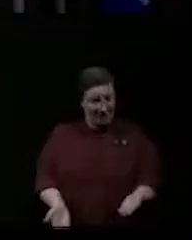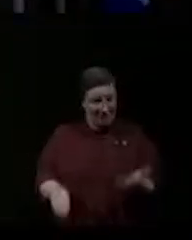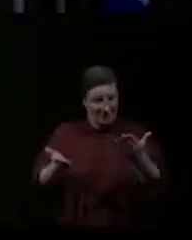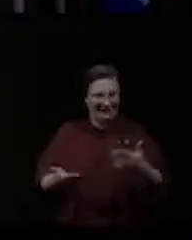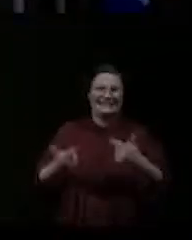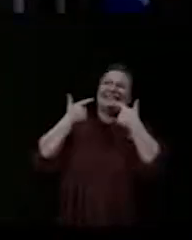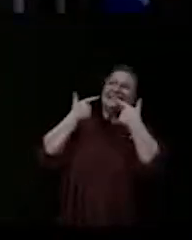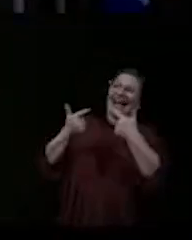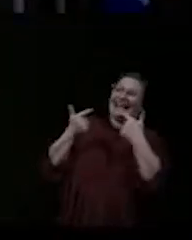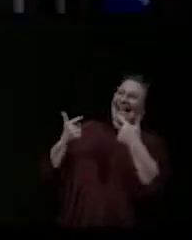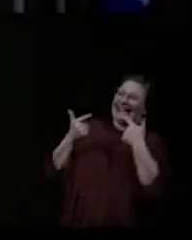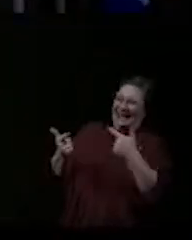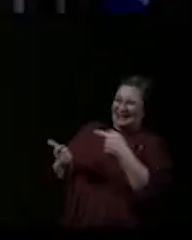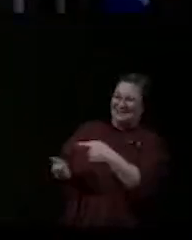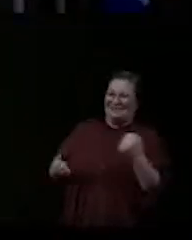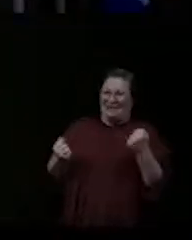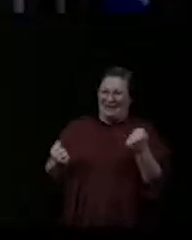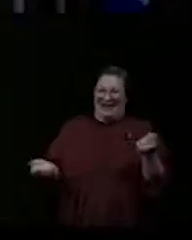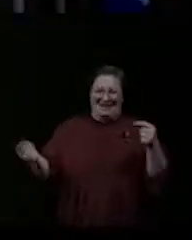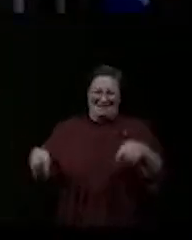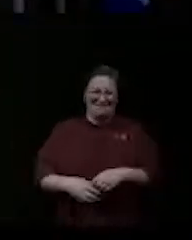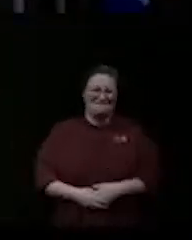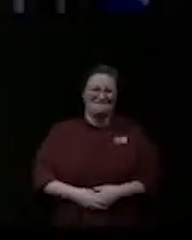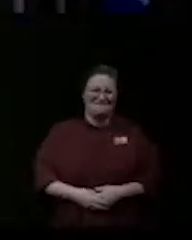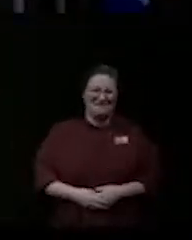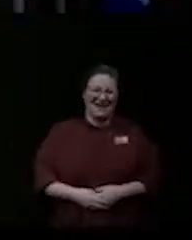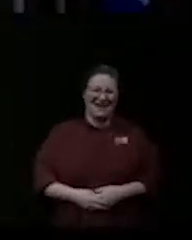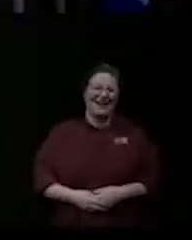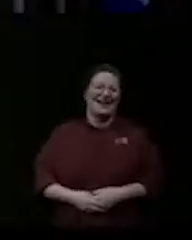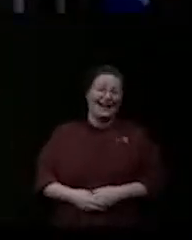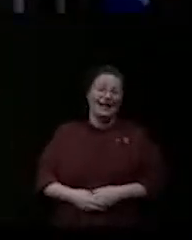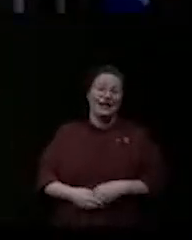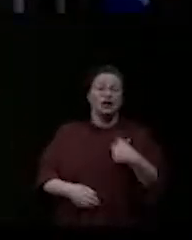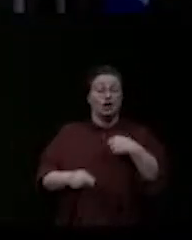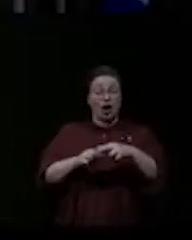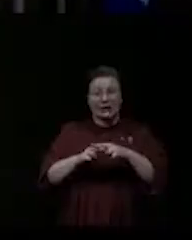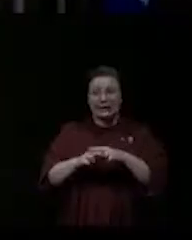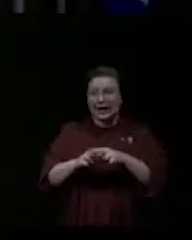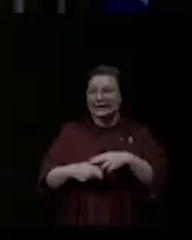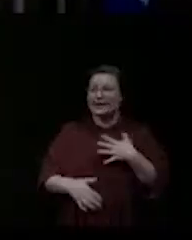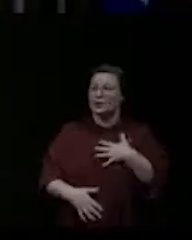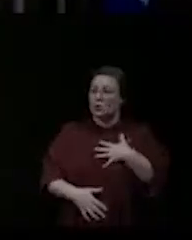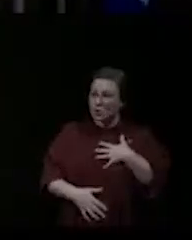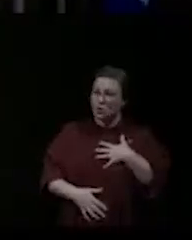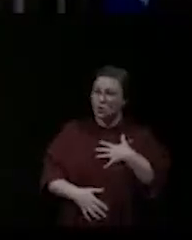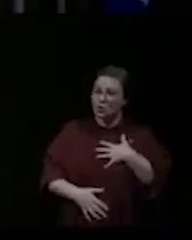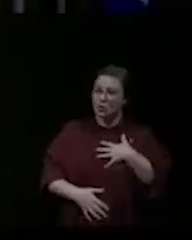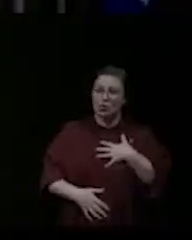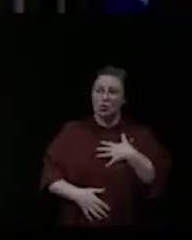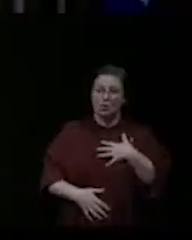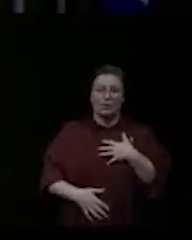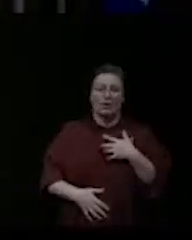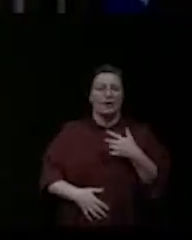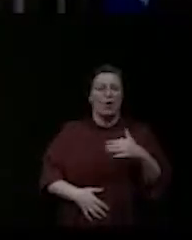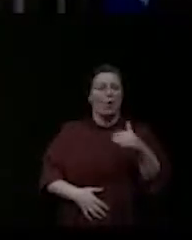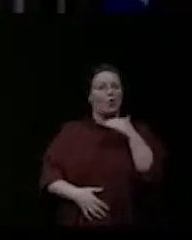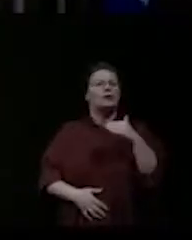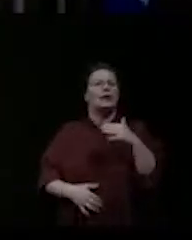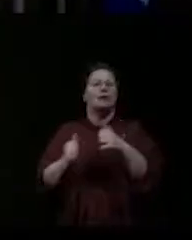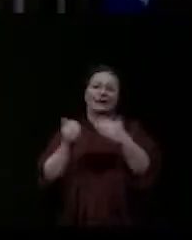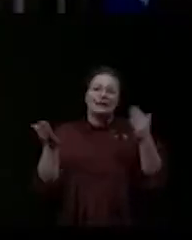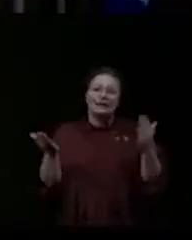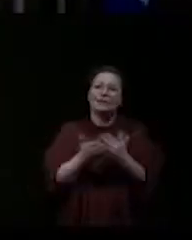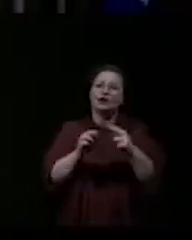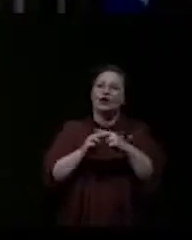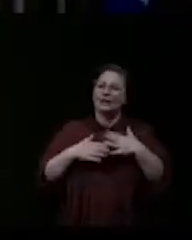very grateful for that, and very alarming, but also at least it gives me